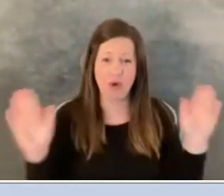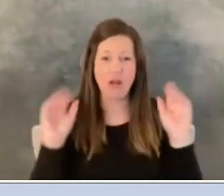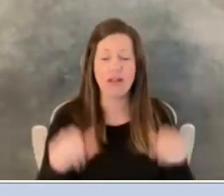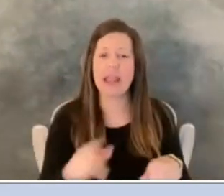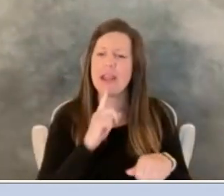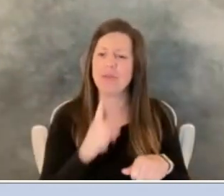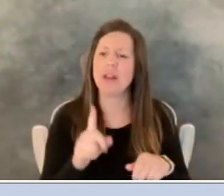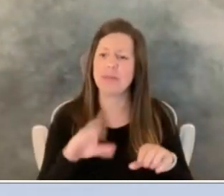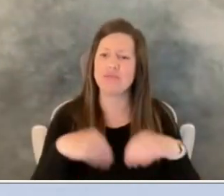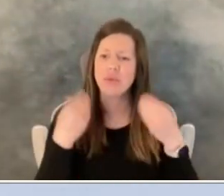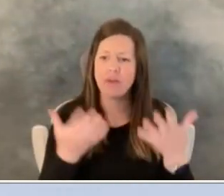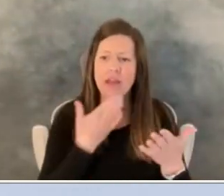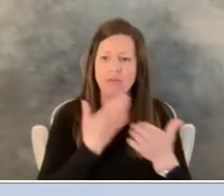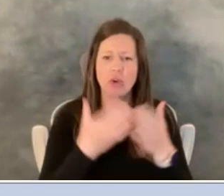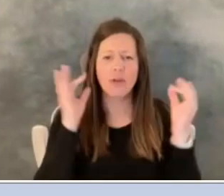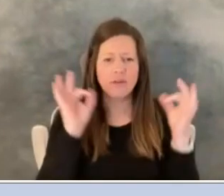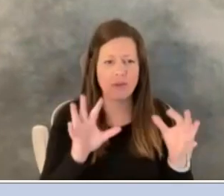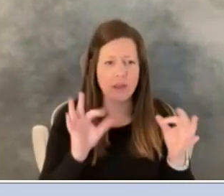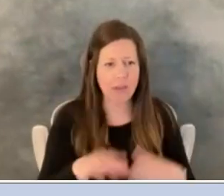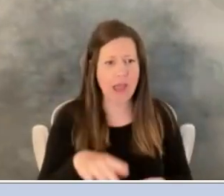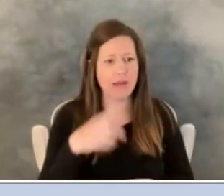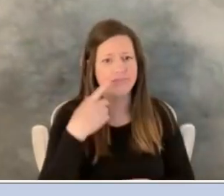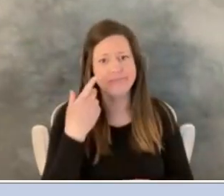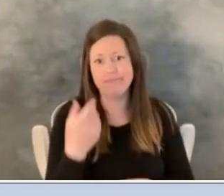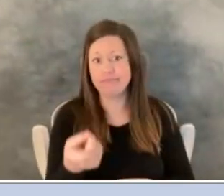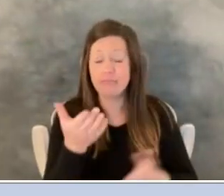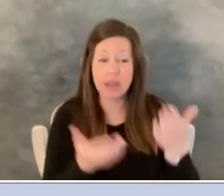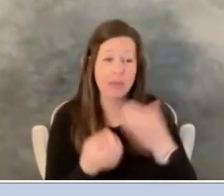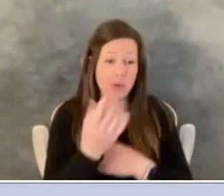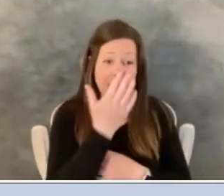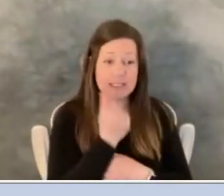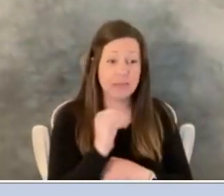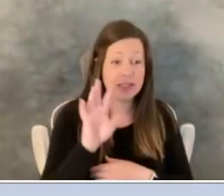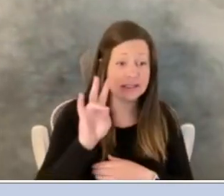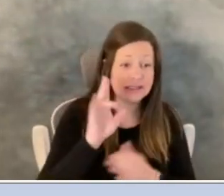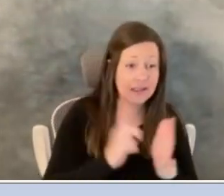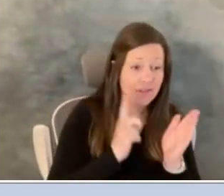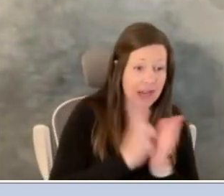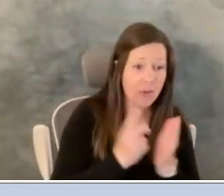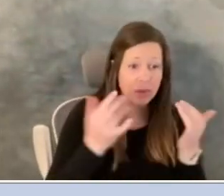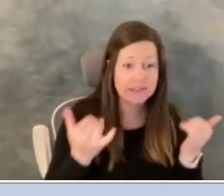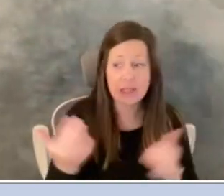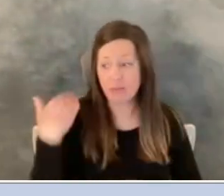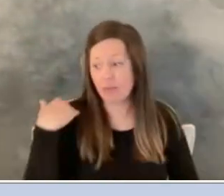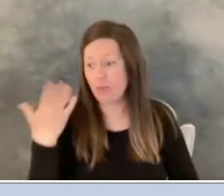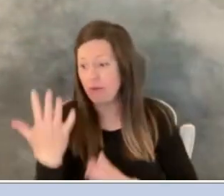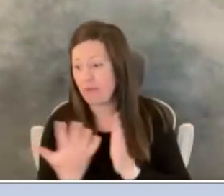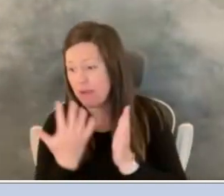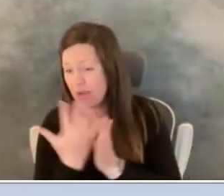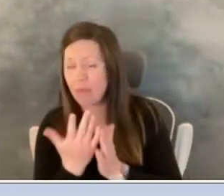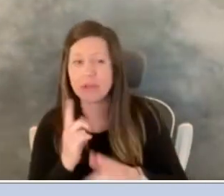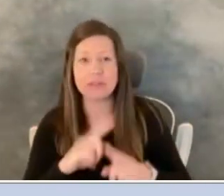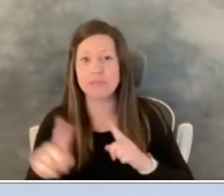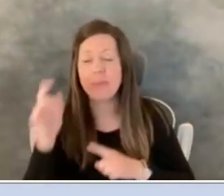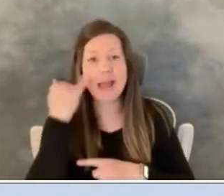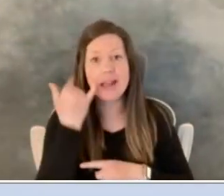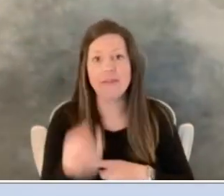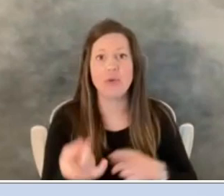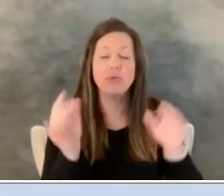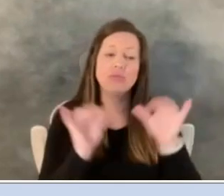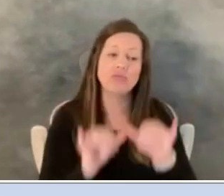feedback that yes, you are now sleeping, 7 hours, you used to sleep 5. But if you get into a rhythm where you have a consistent